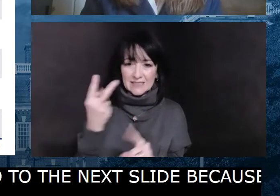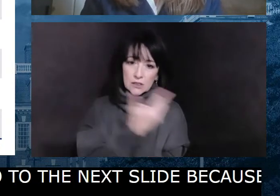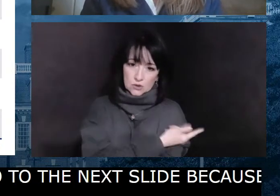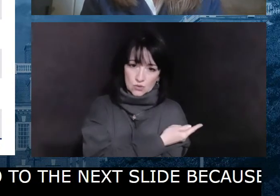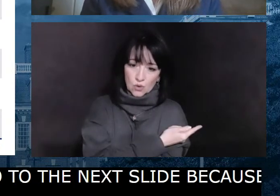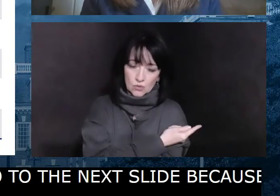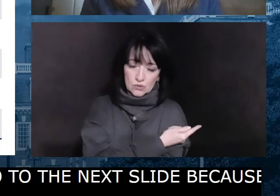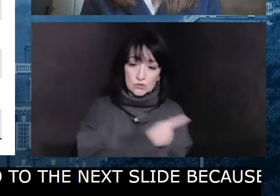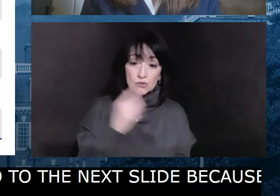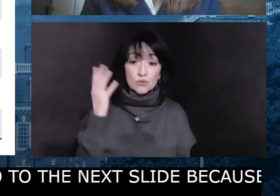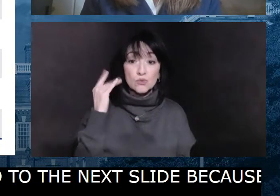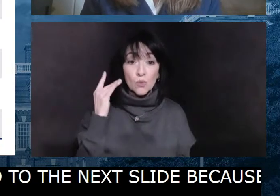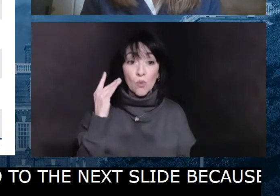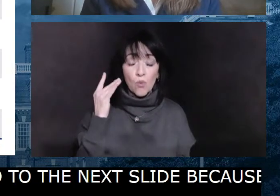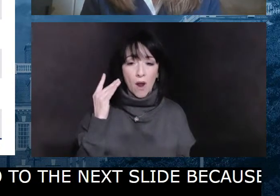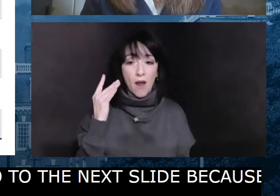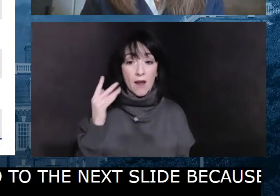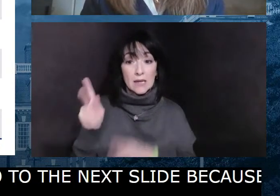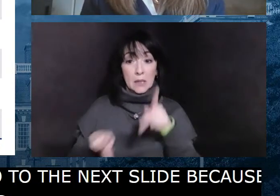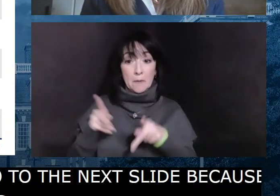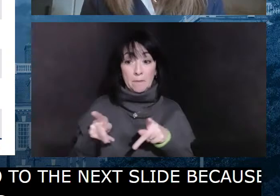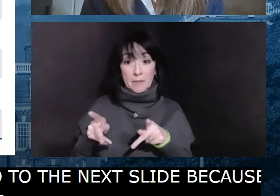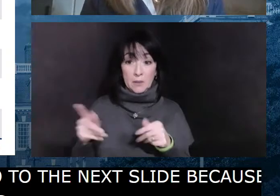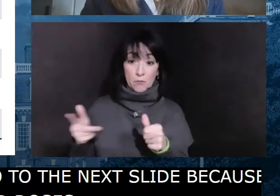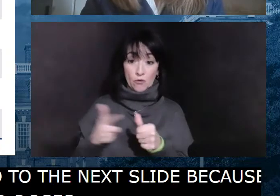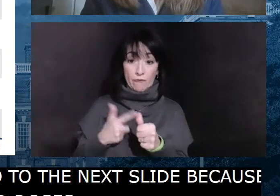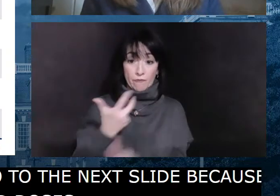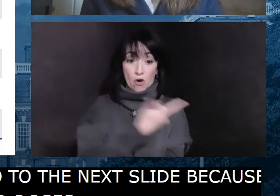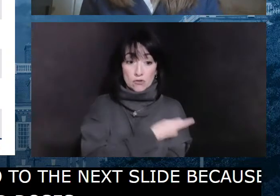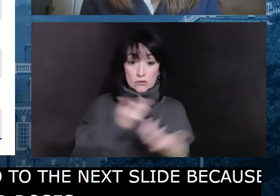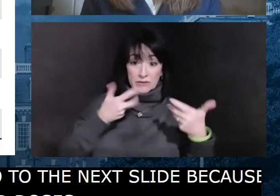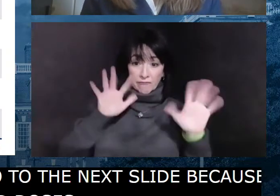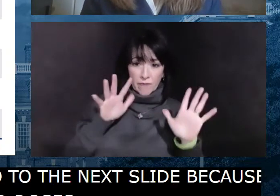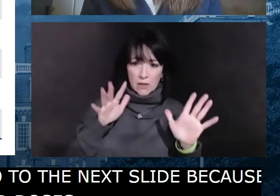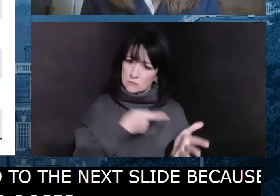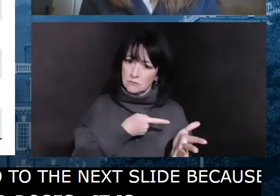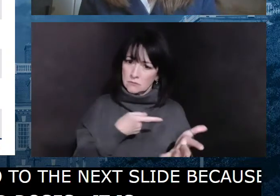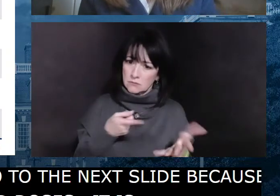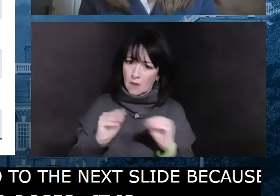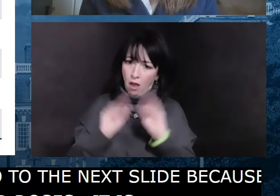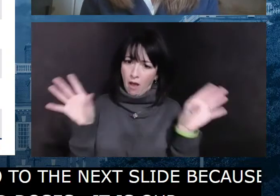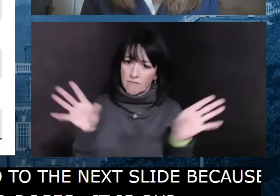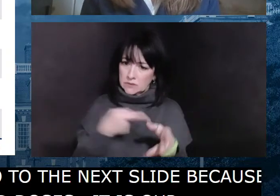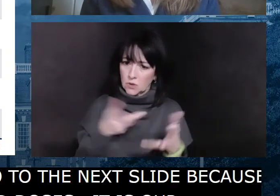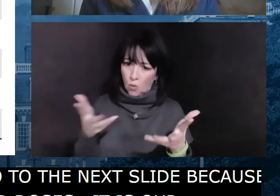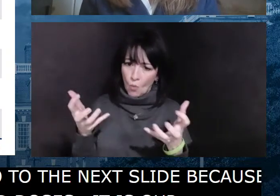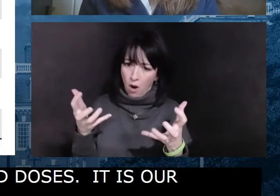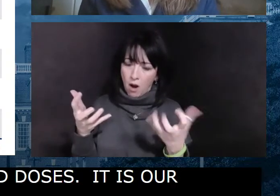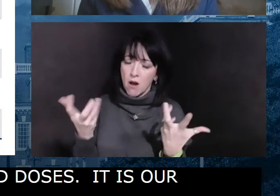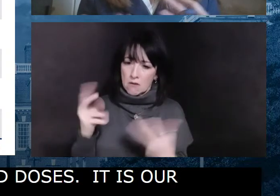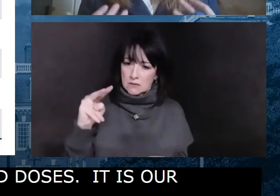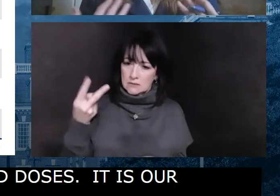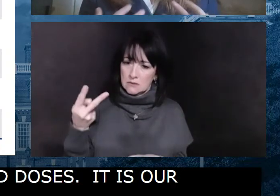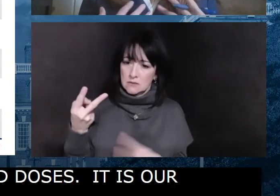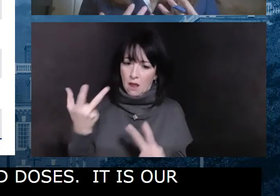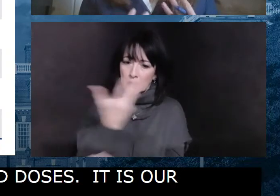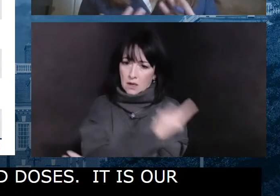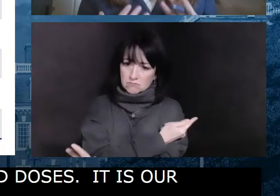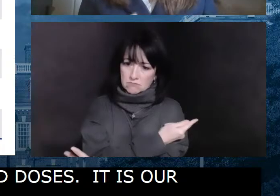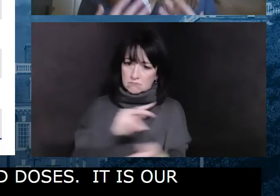dose also get their second dose. And as we announced last week, we really are focused right now on ensuring